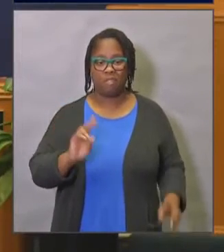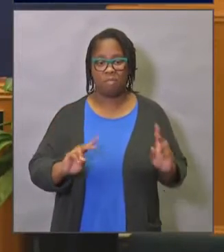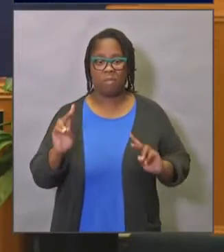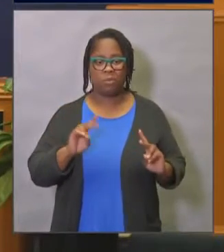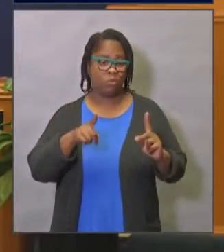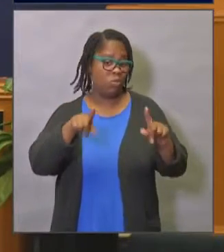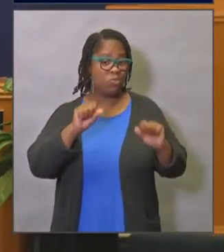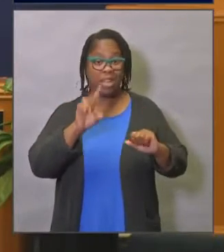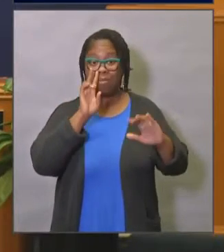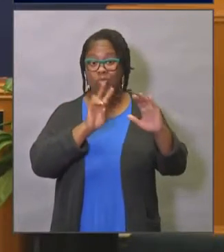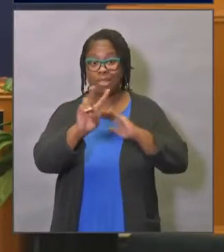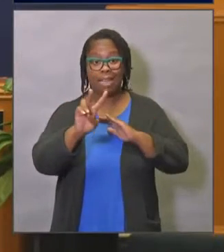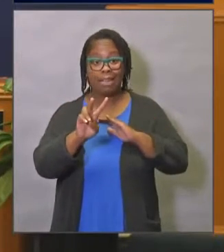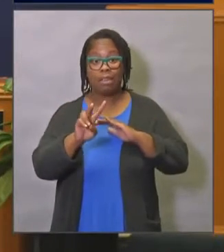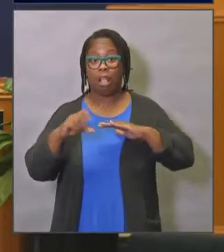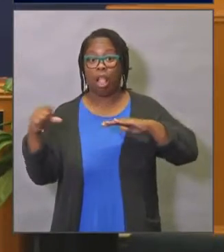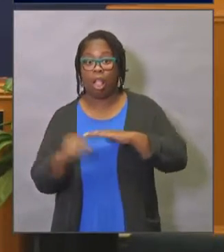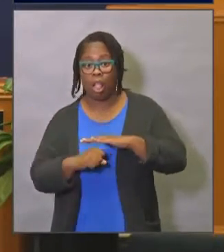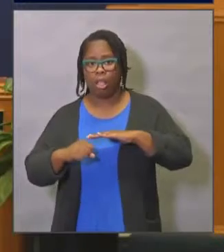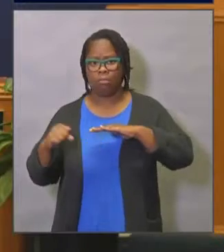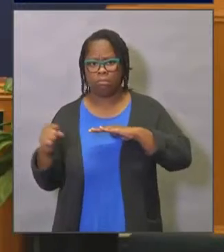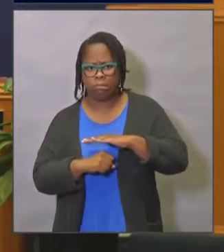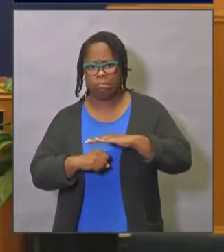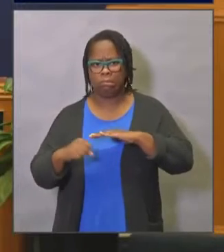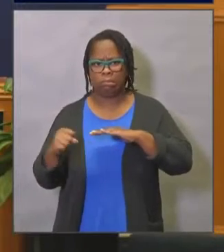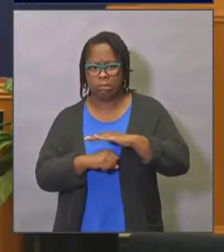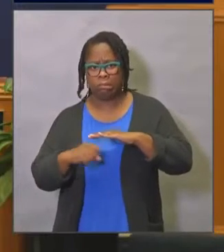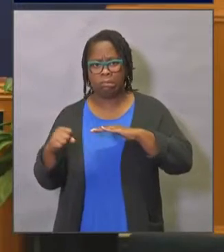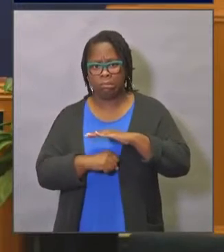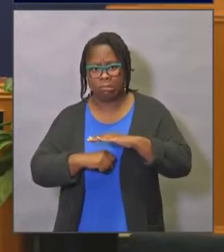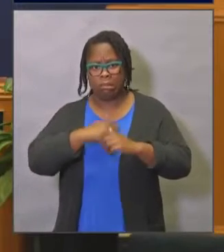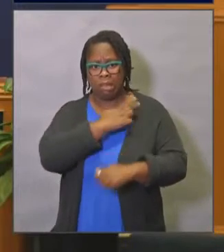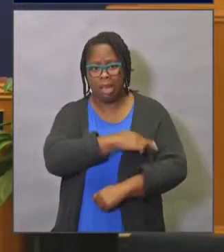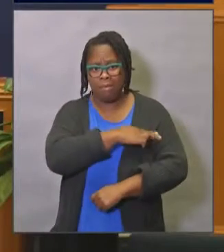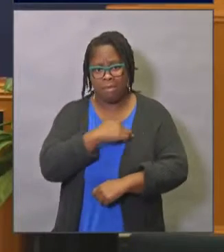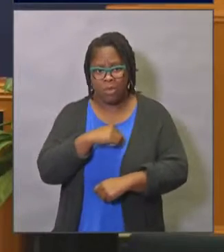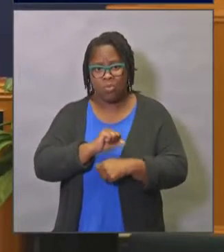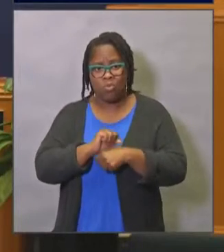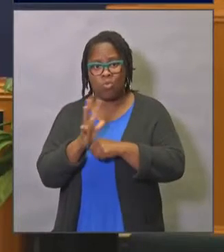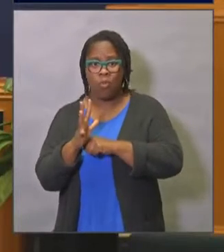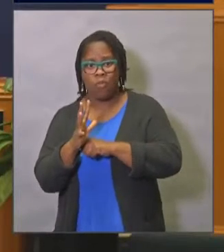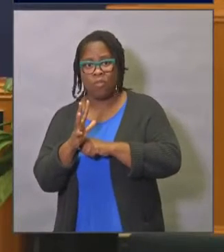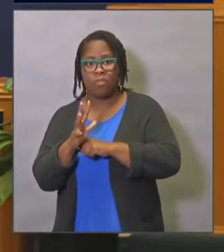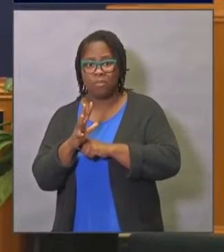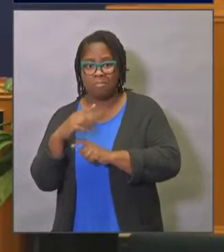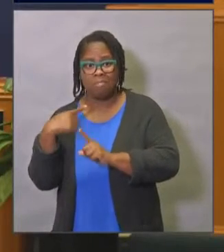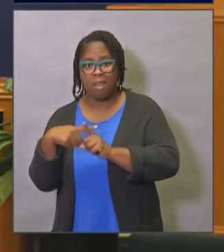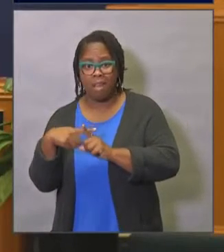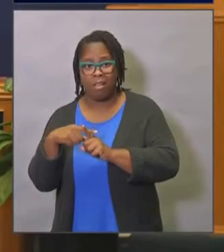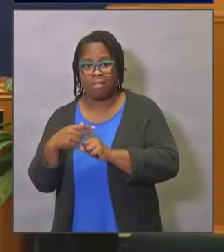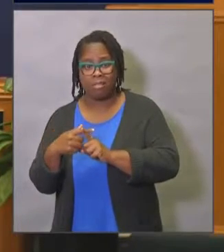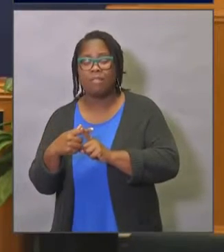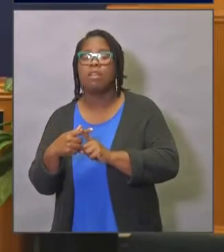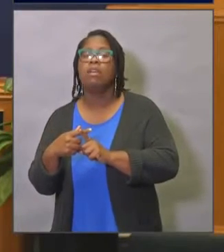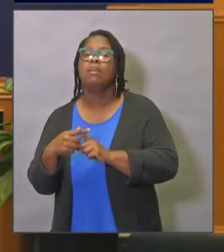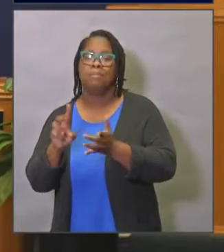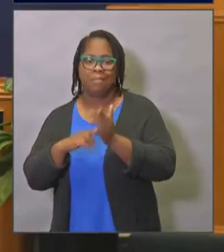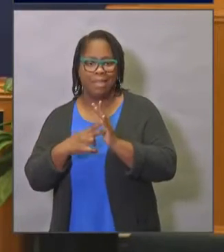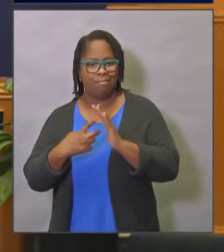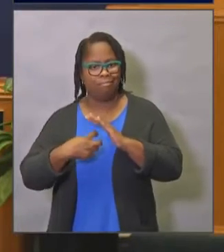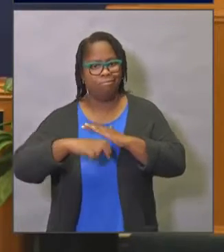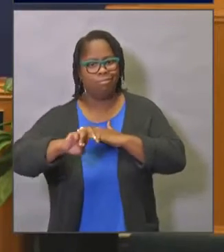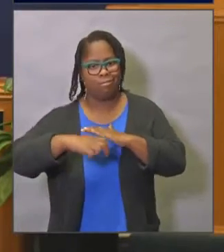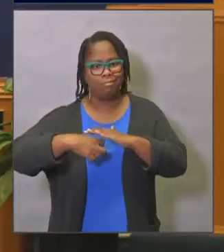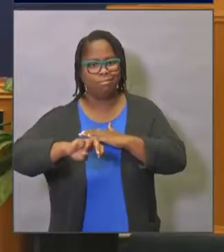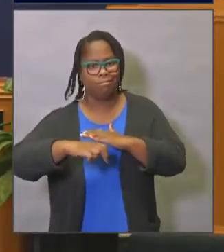as hospitalizations go up for patients who are COVID positive, there'll be more patients that'll be needing ICU beds.